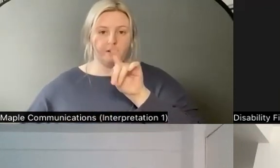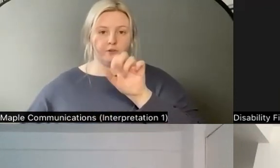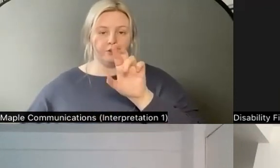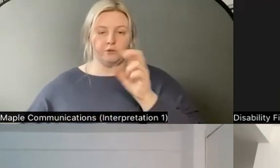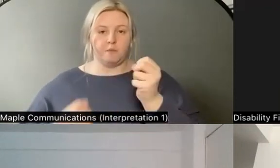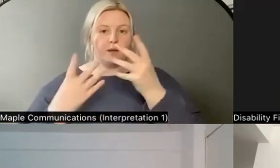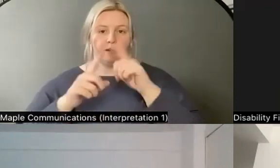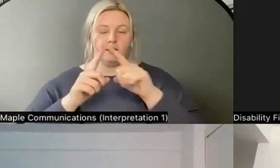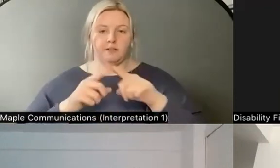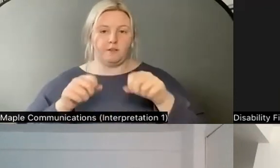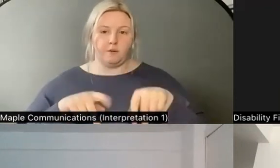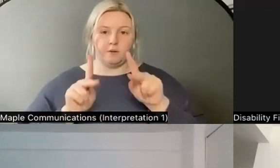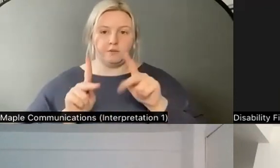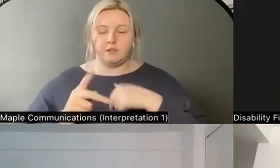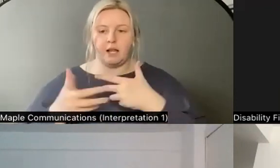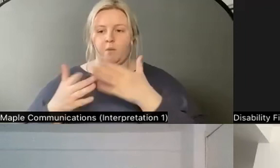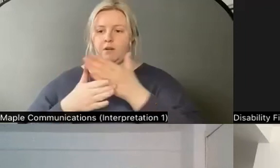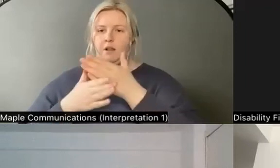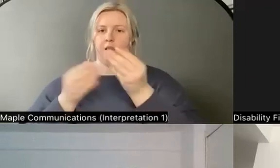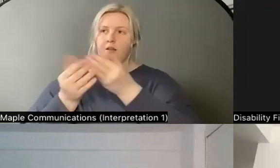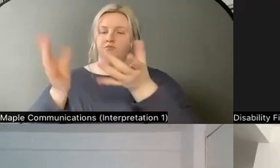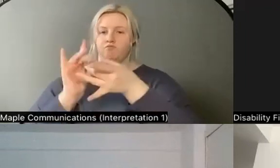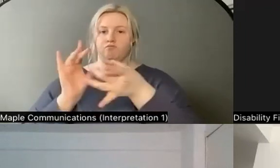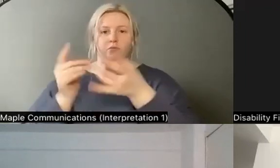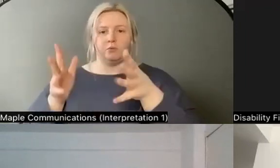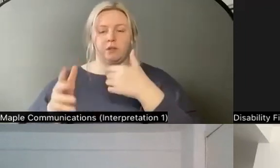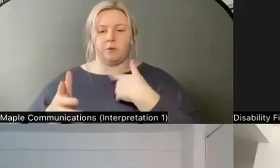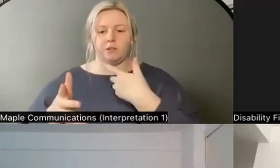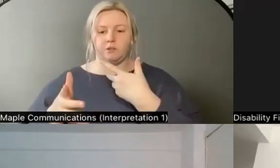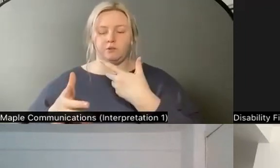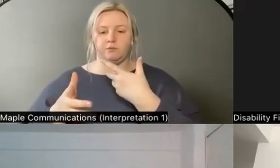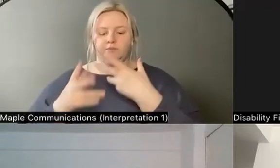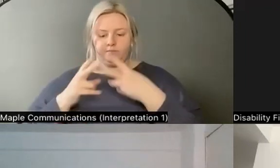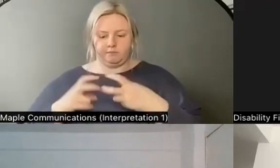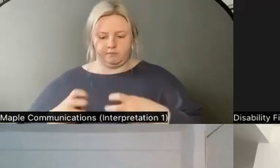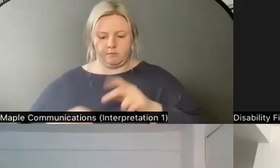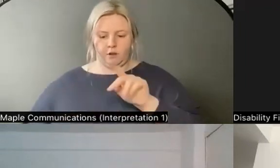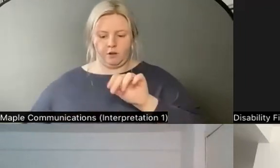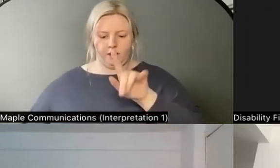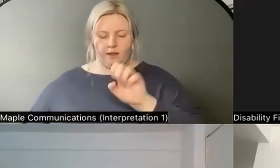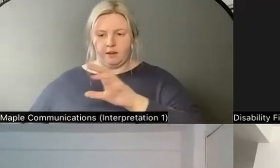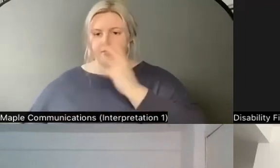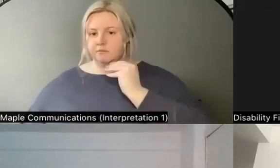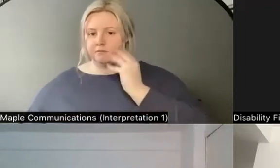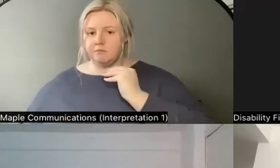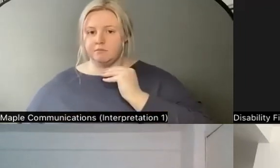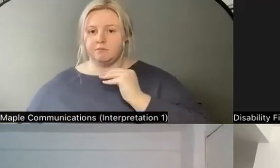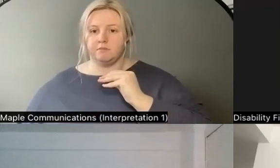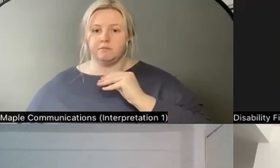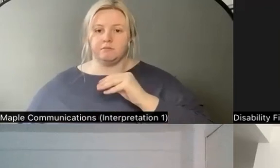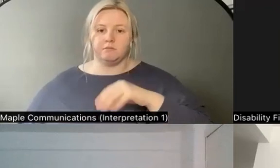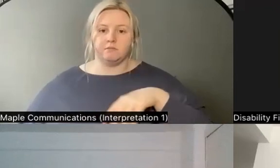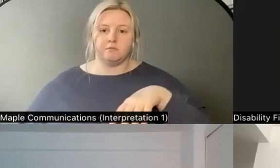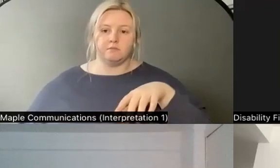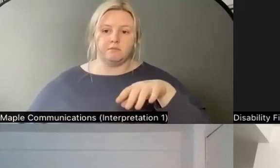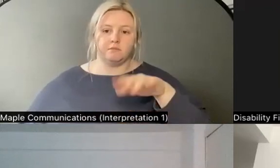sit with Kaylee's experiences, with Asia's experiences, with all